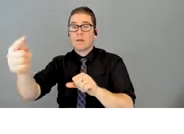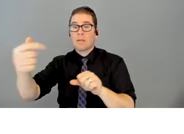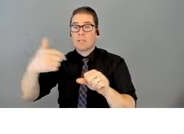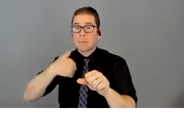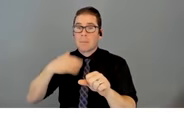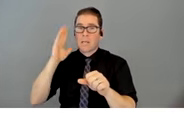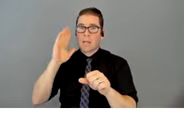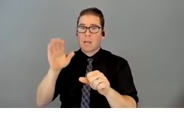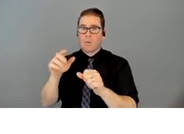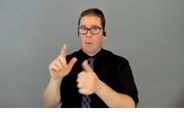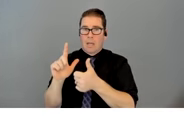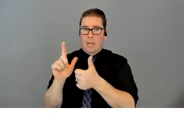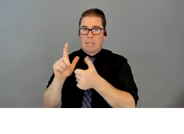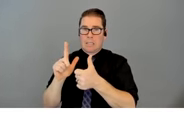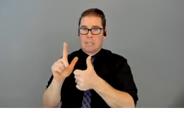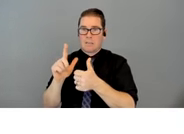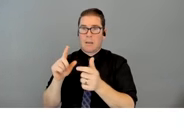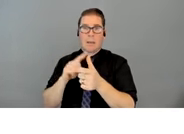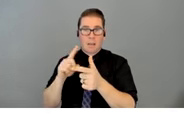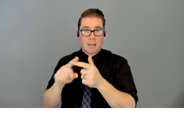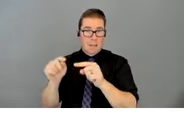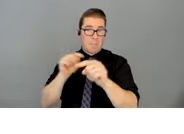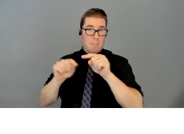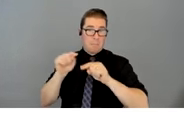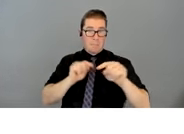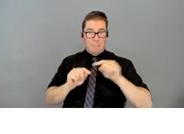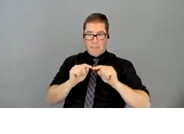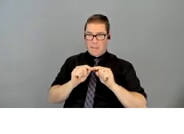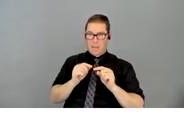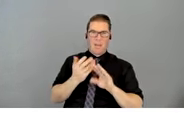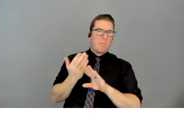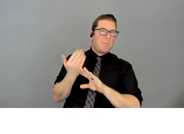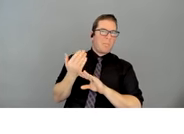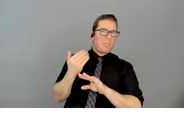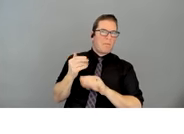And I'll go back to previous posts. You can tell that the writing style has changed,